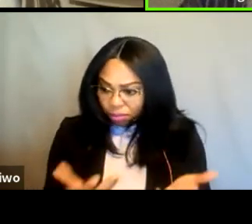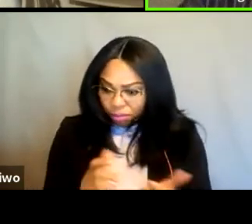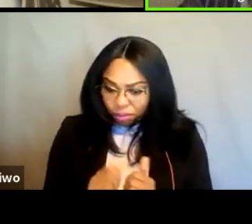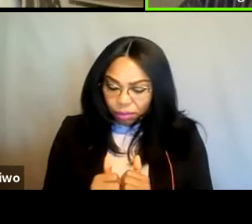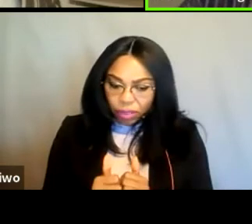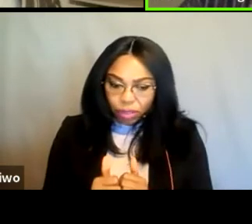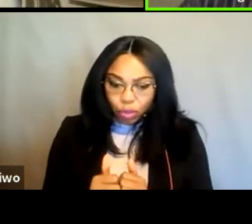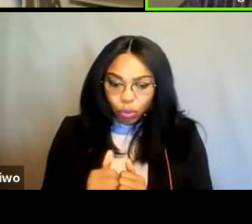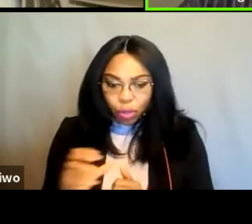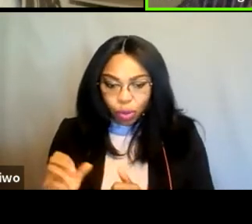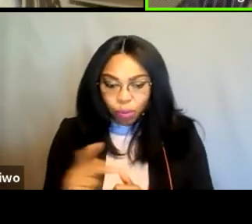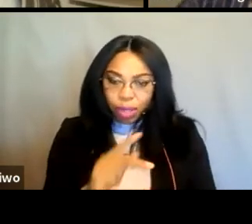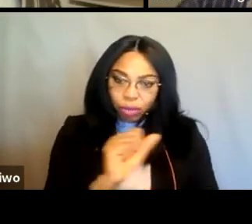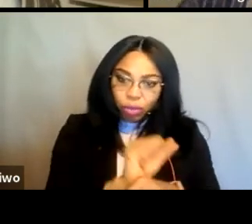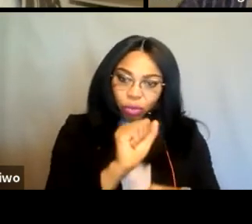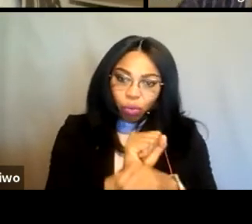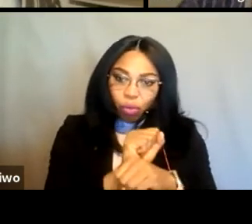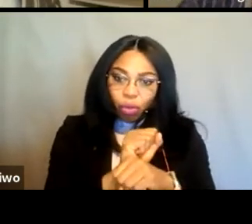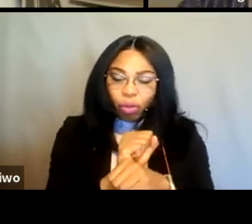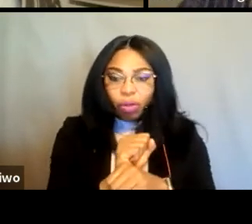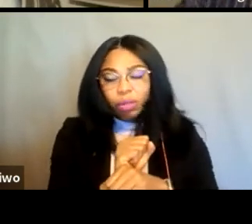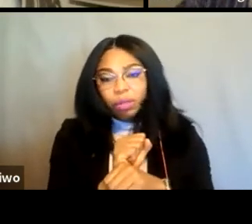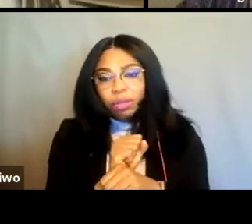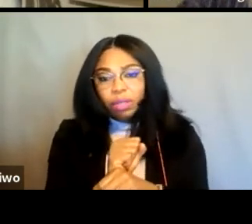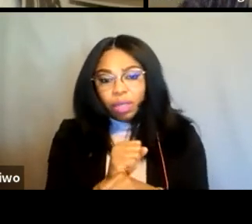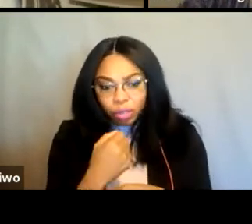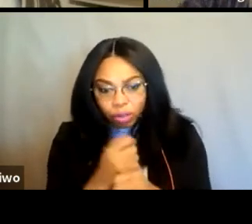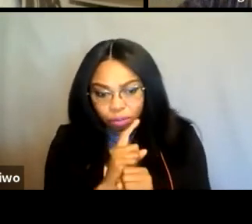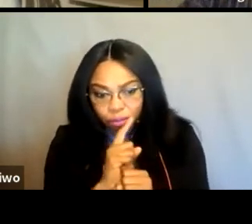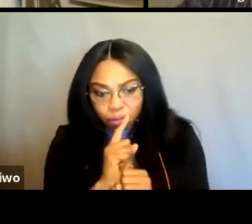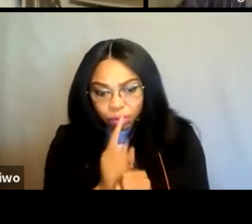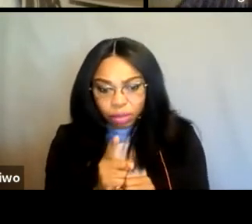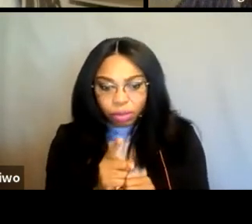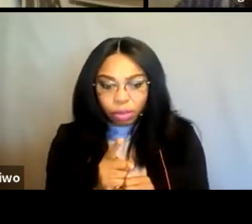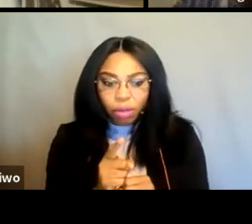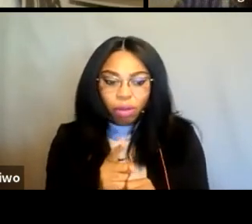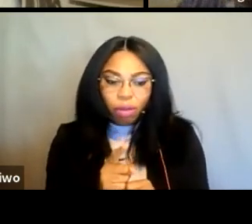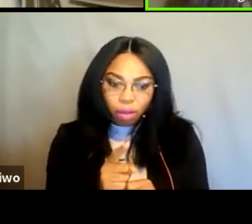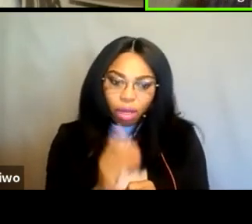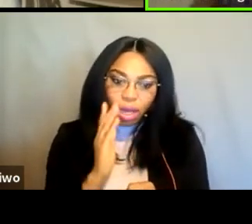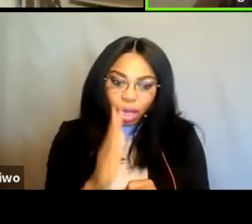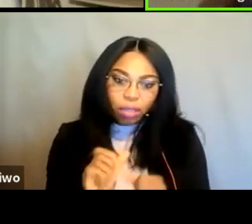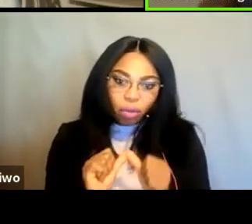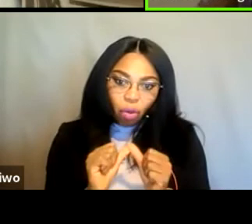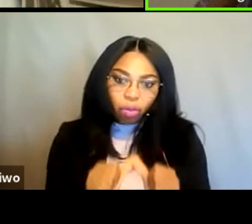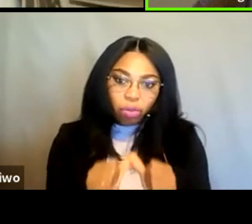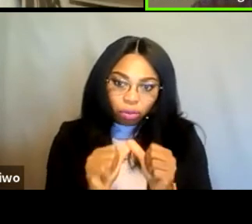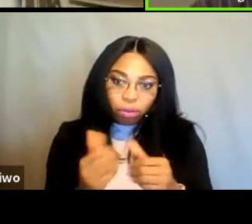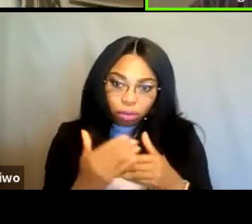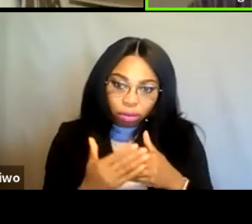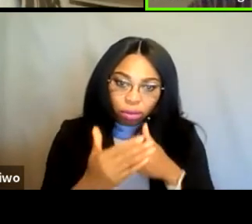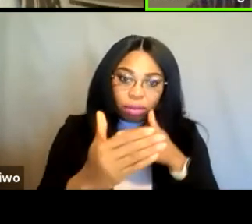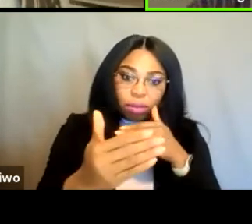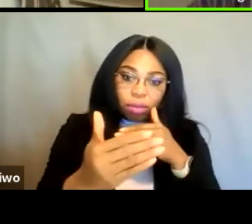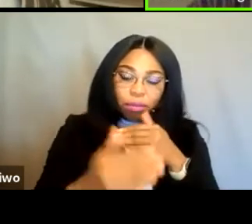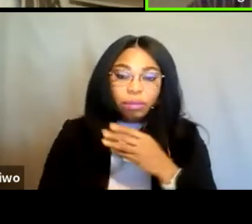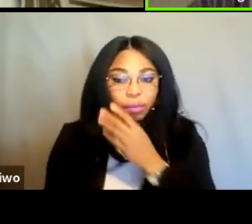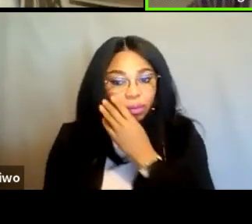know, revisit the work and to ensure that, you know, it lives on.